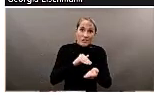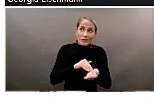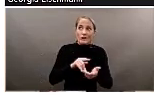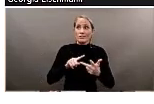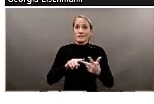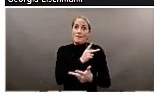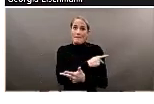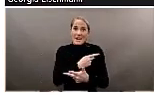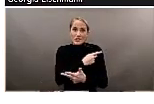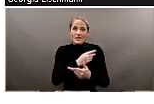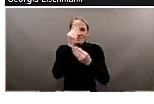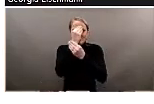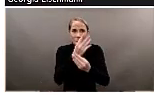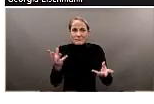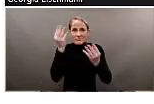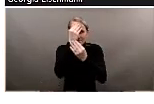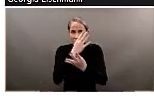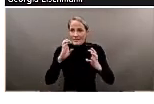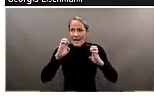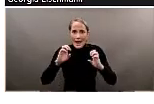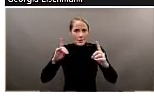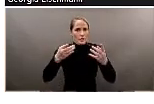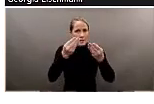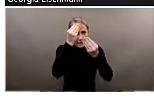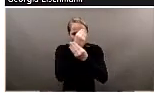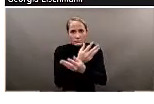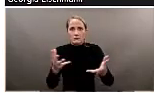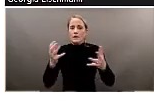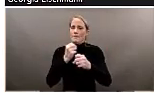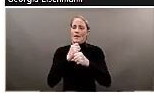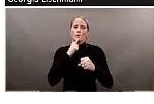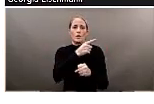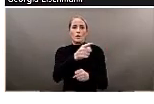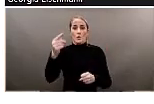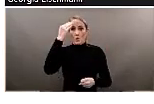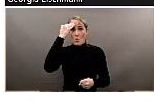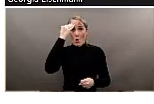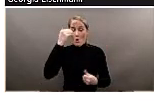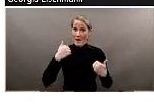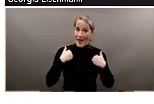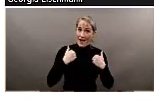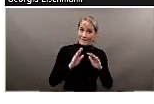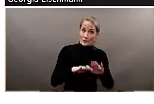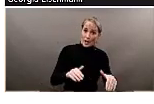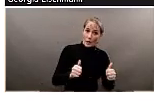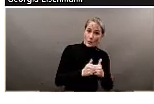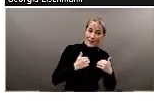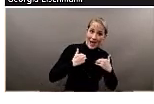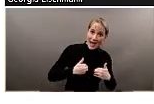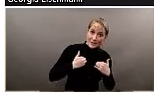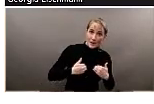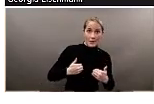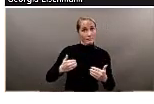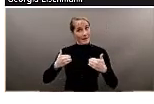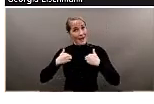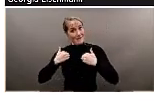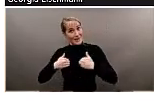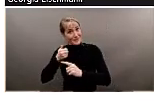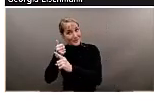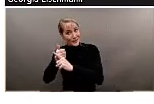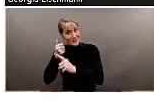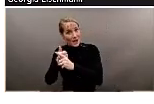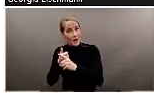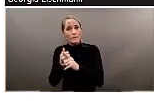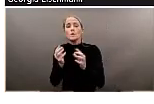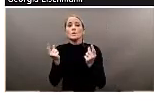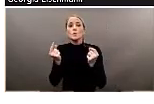be aware that, if they have a concern here, if they have a child who has asthma, and they're not even sure whether or